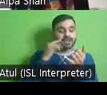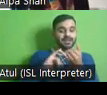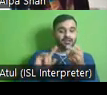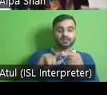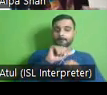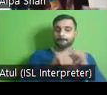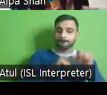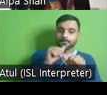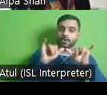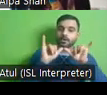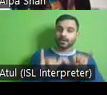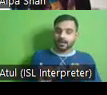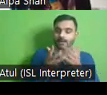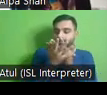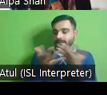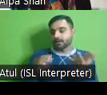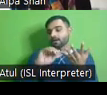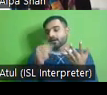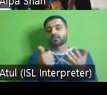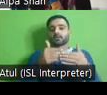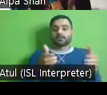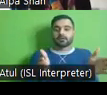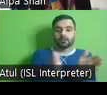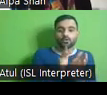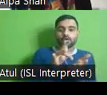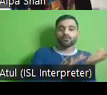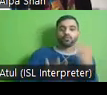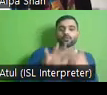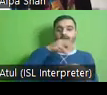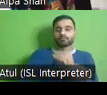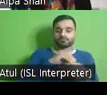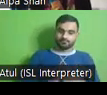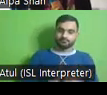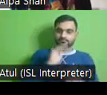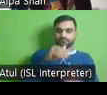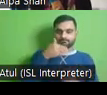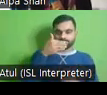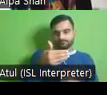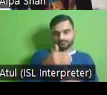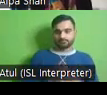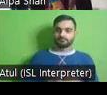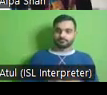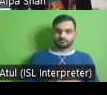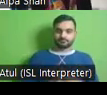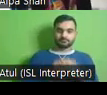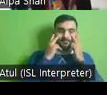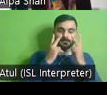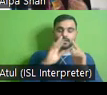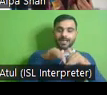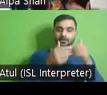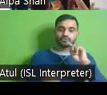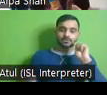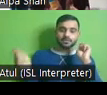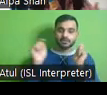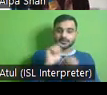are depleting land and resources, but also communities from within. And then I'm going to look at how these